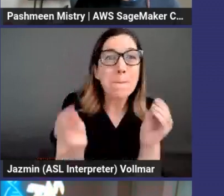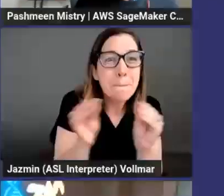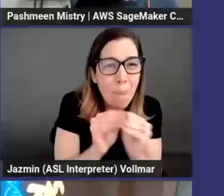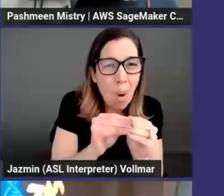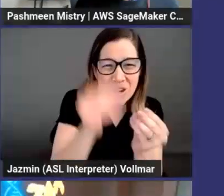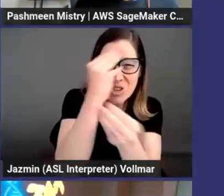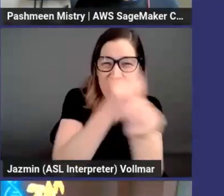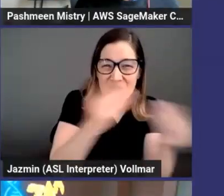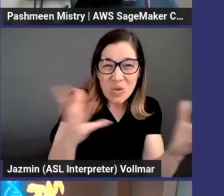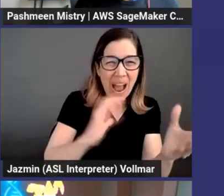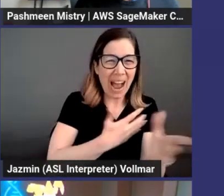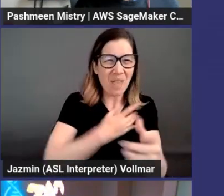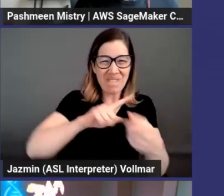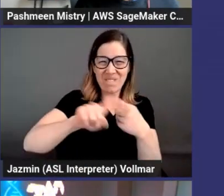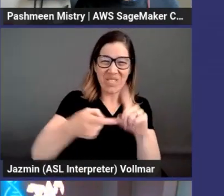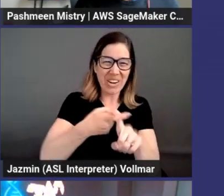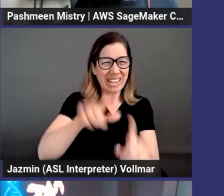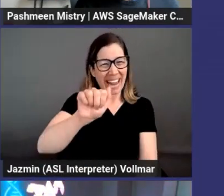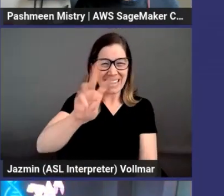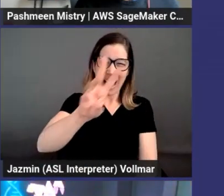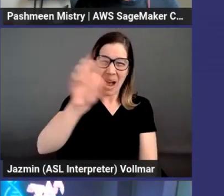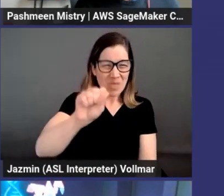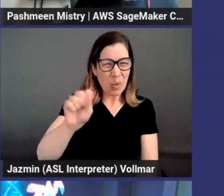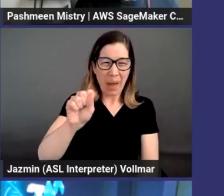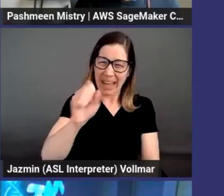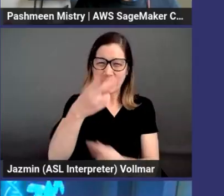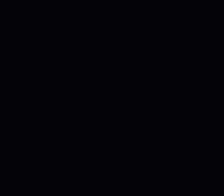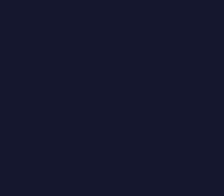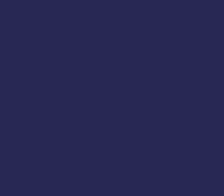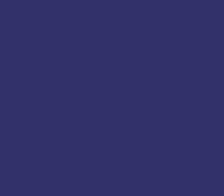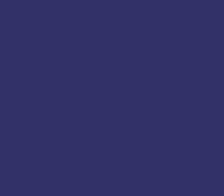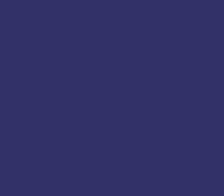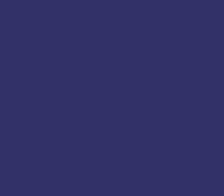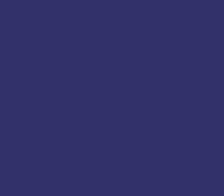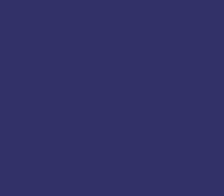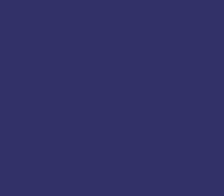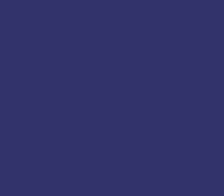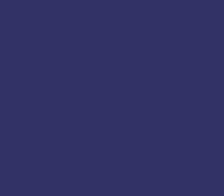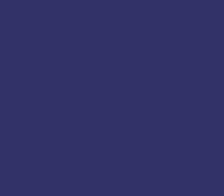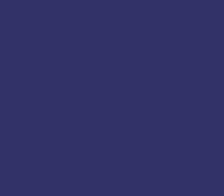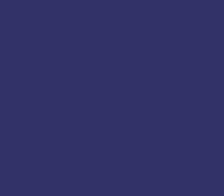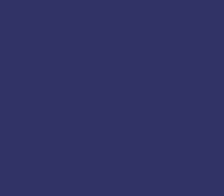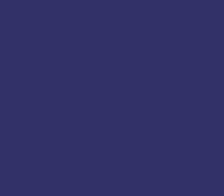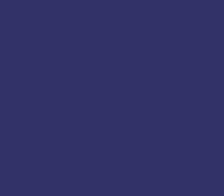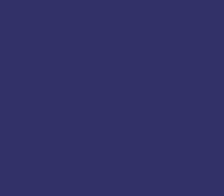from our friends on the AWS supply chain team. We'll see you soon.